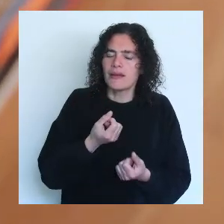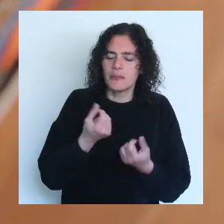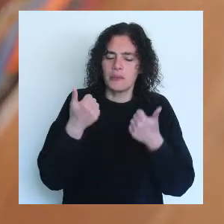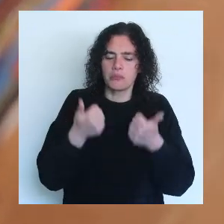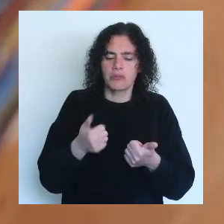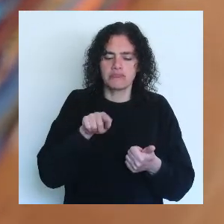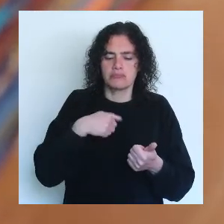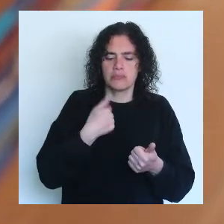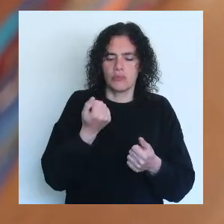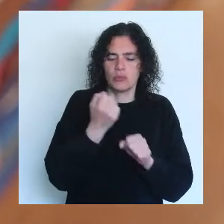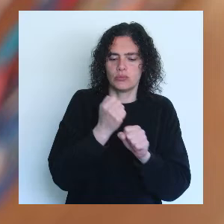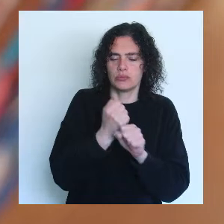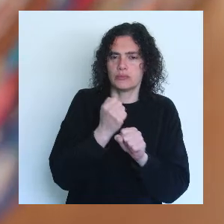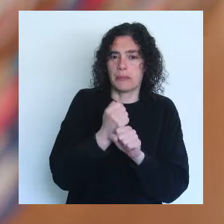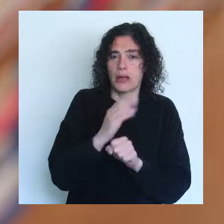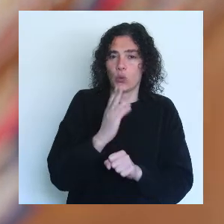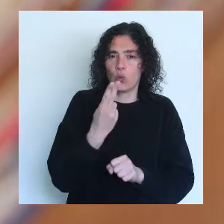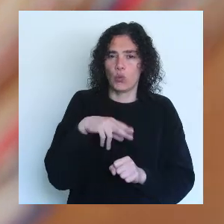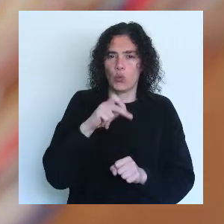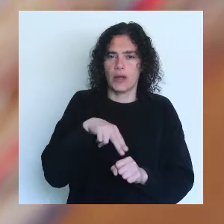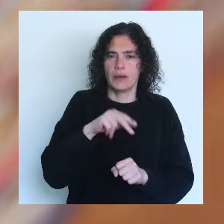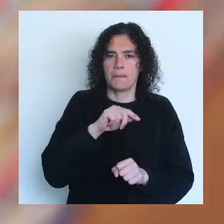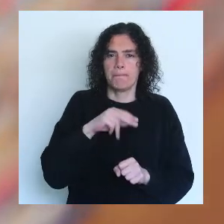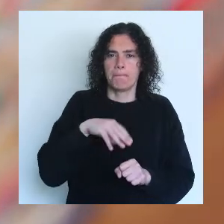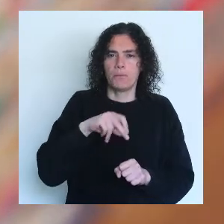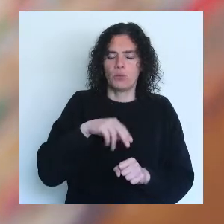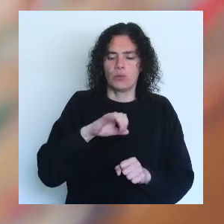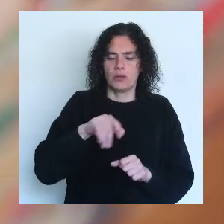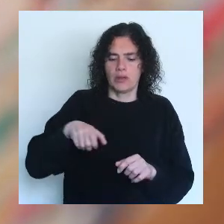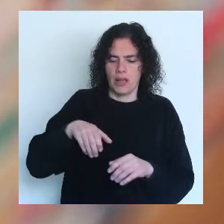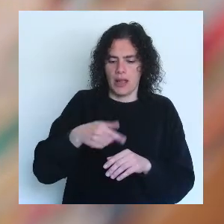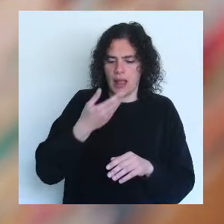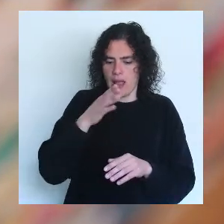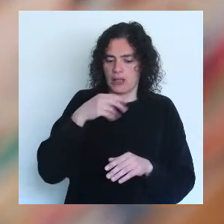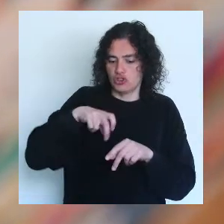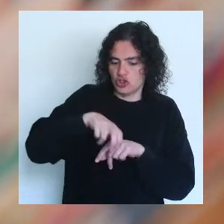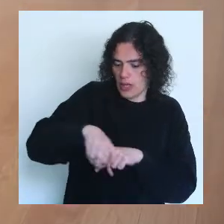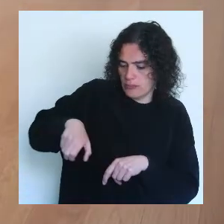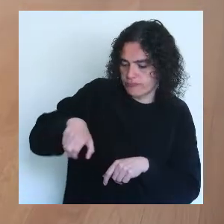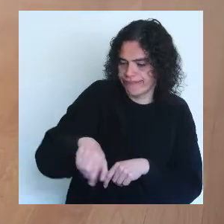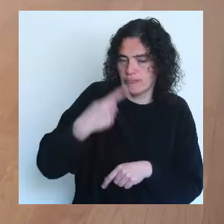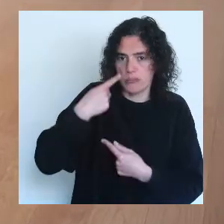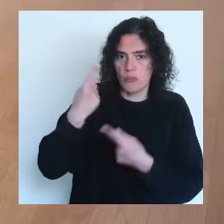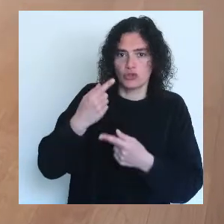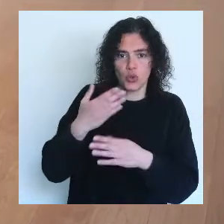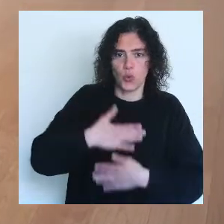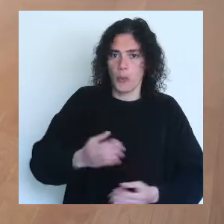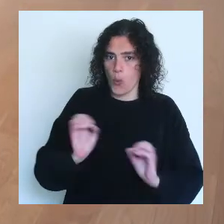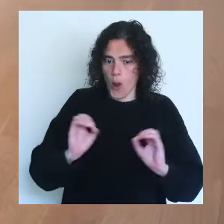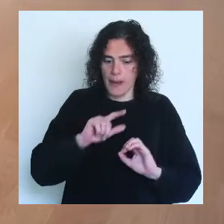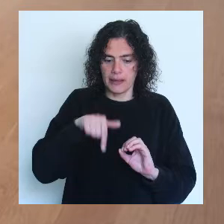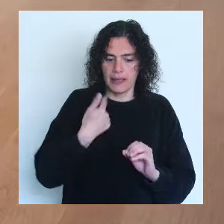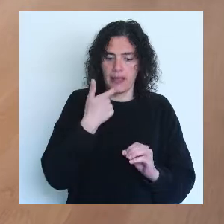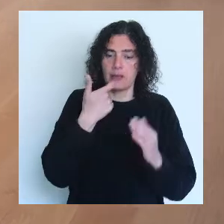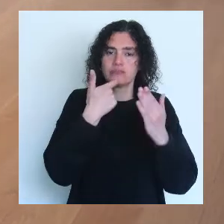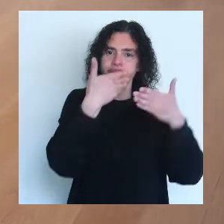way the work by Juan Munoz, this corrimão, where that signifies the absence of the body.